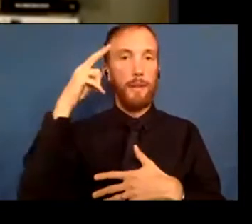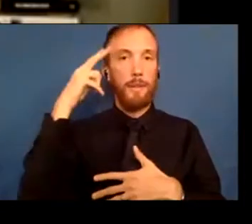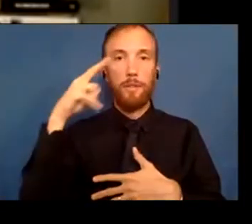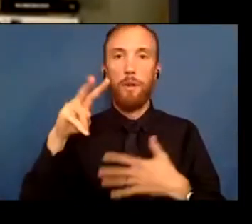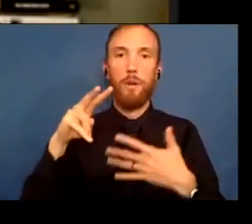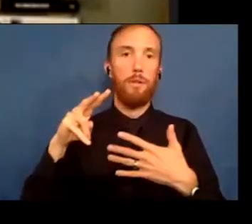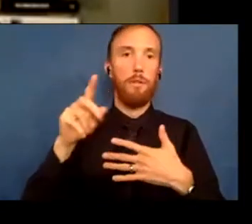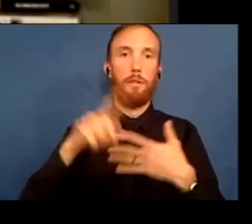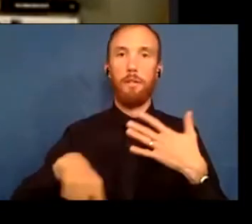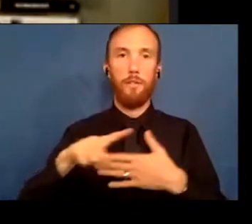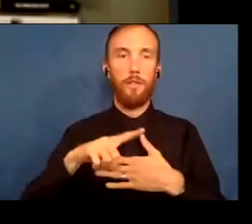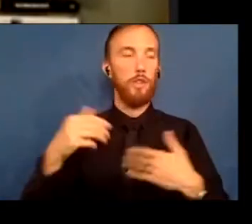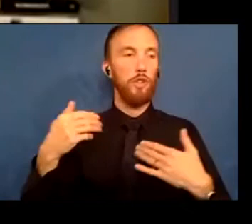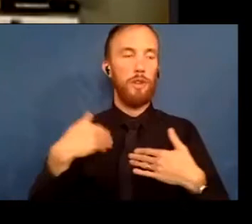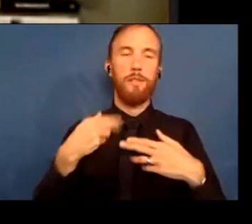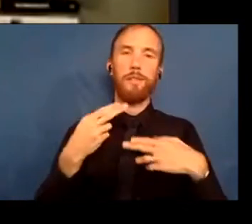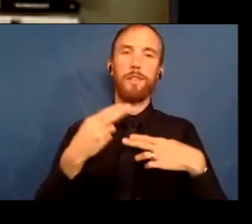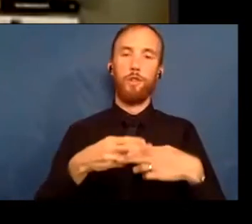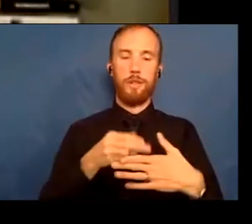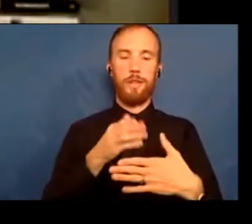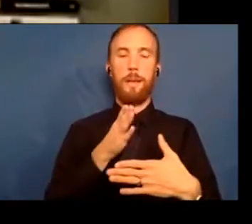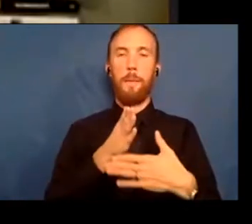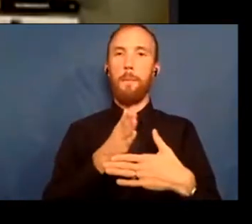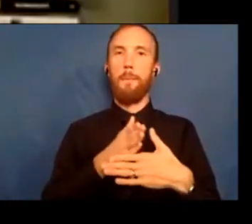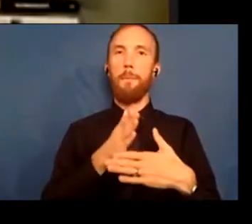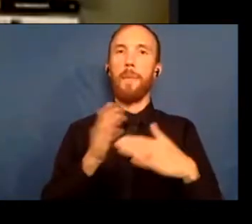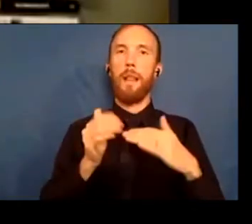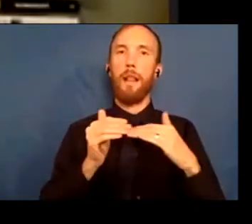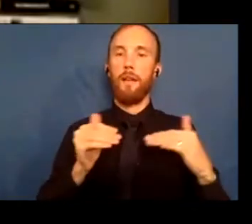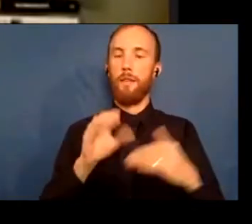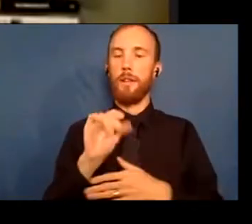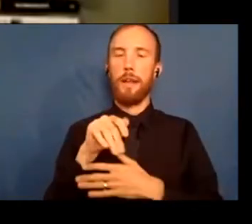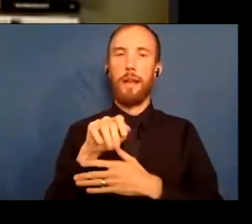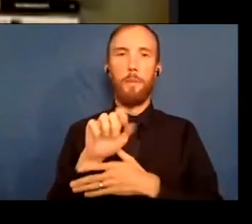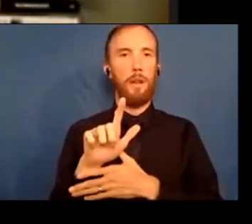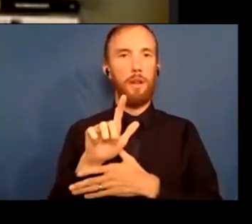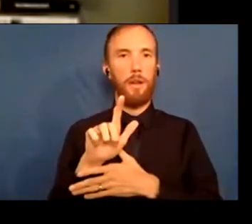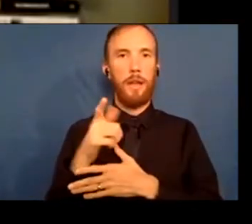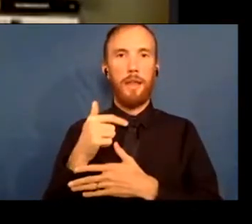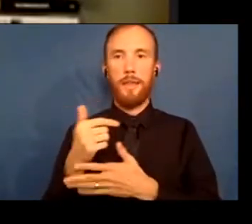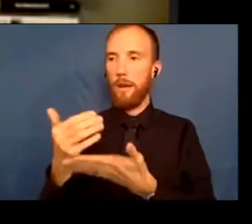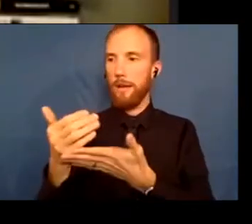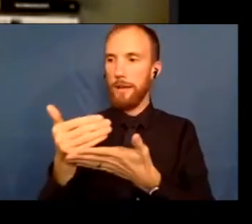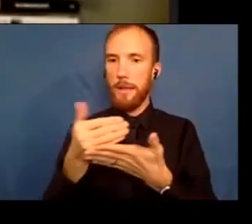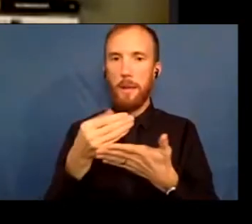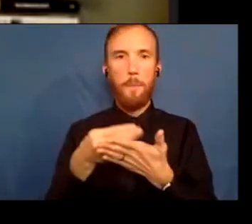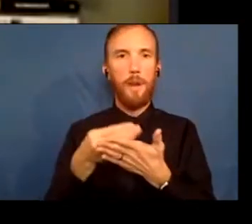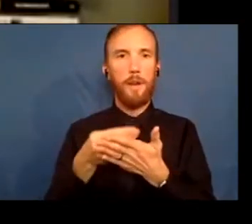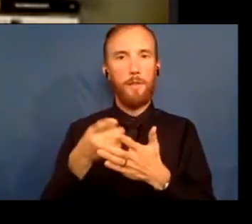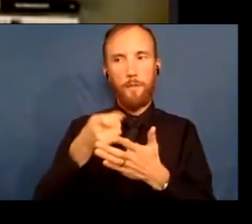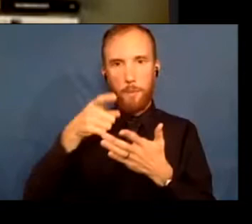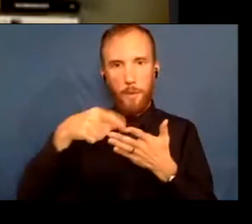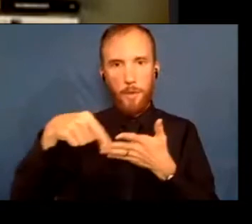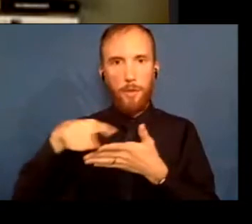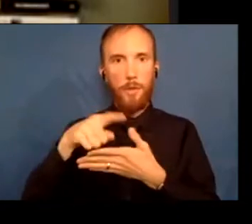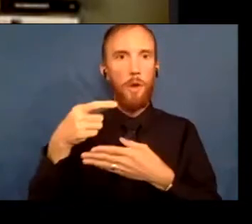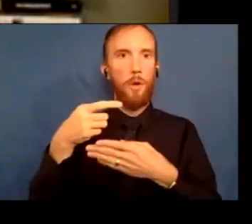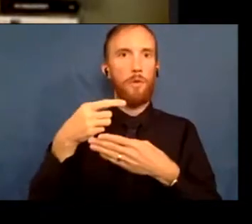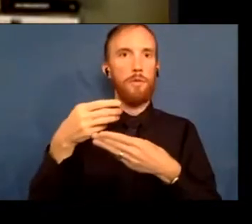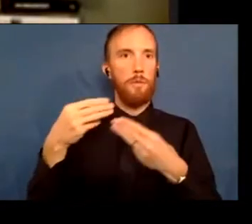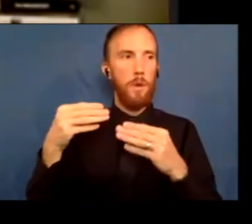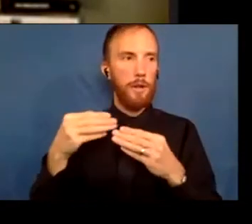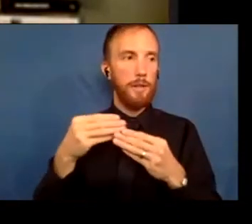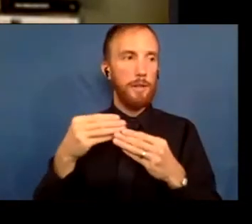middle-level capital that raises the capital from those markets, Mexican savings, Mexican borrowing, and so